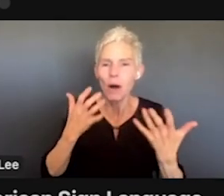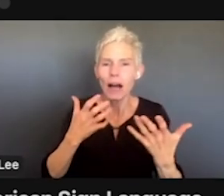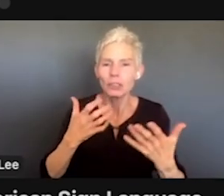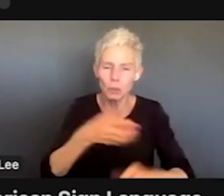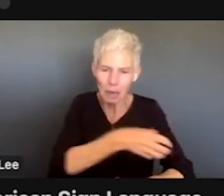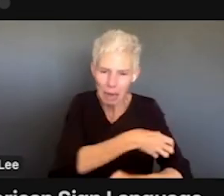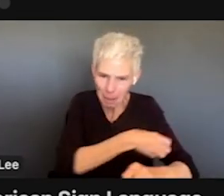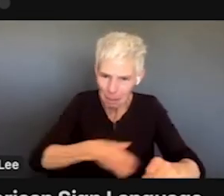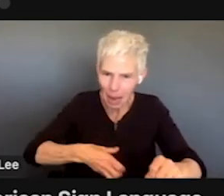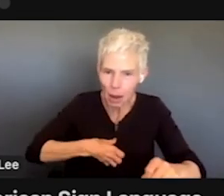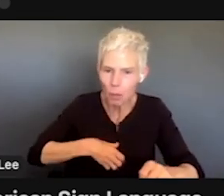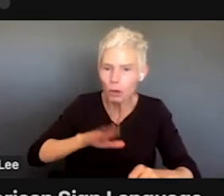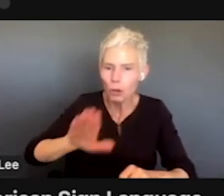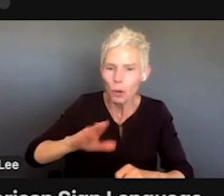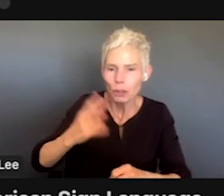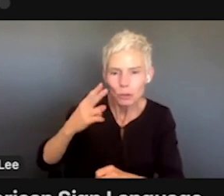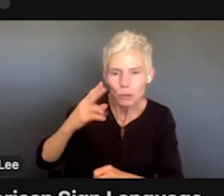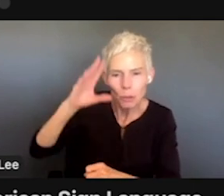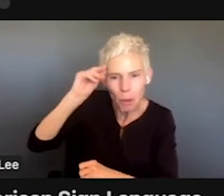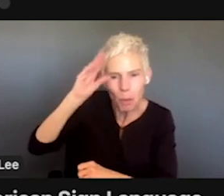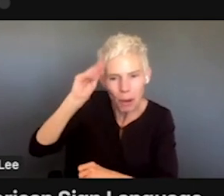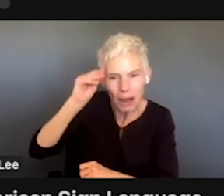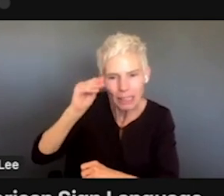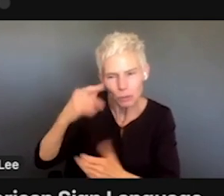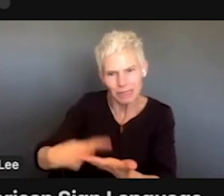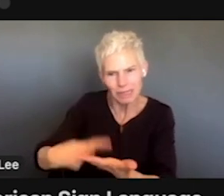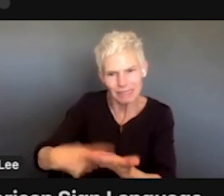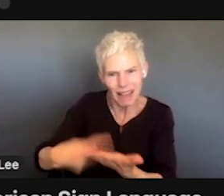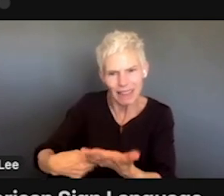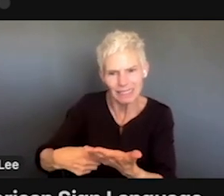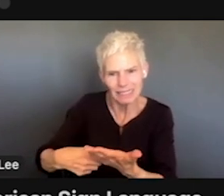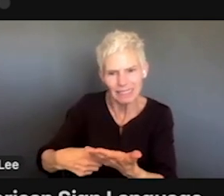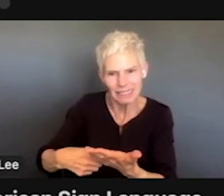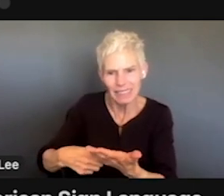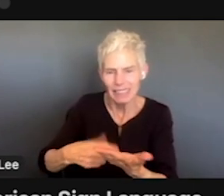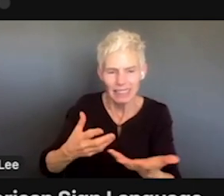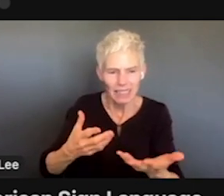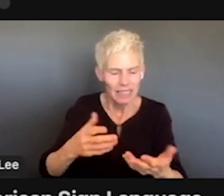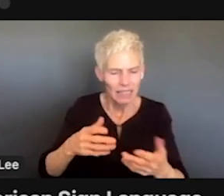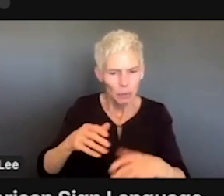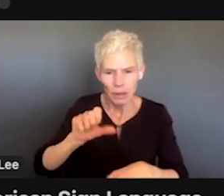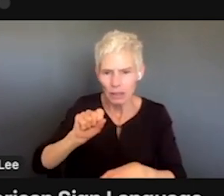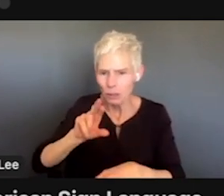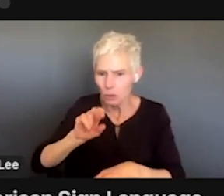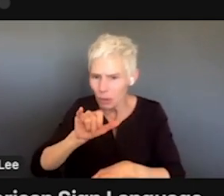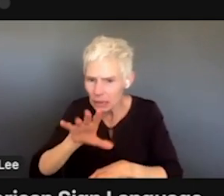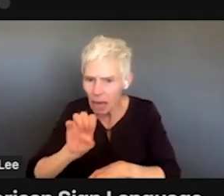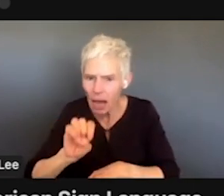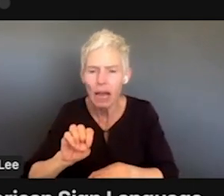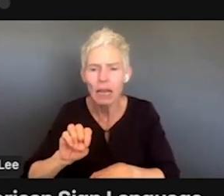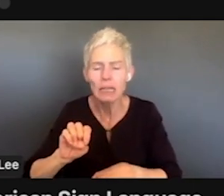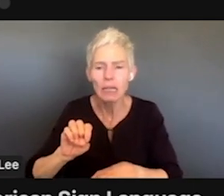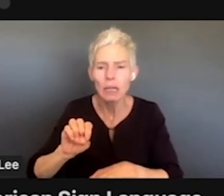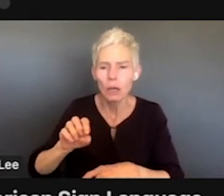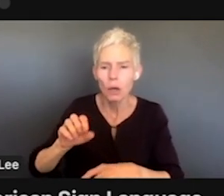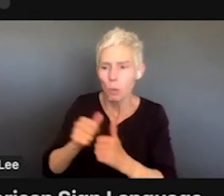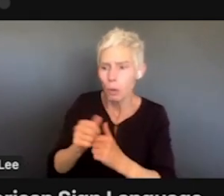empower your boys to talk about it, not just amongst themselves, but with their friends.